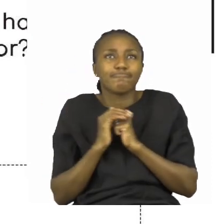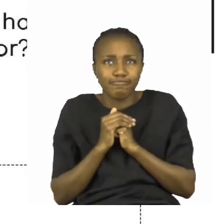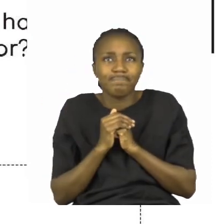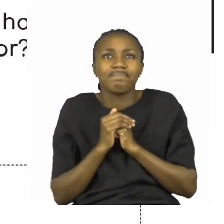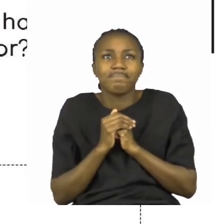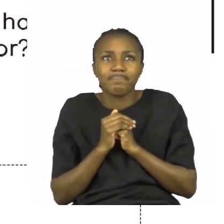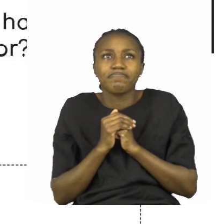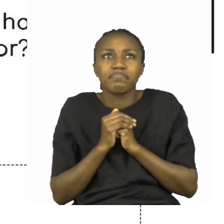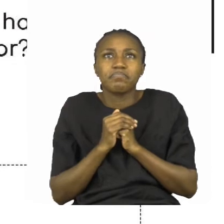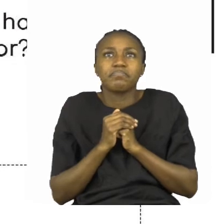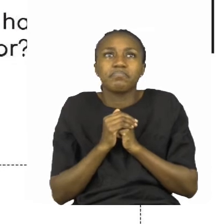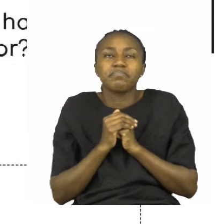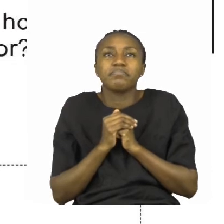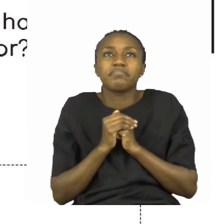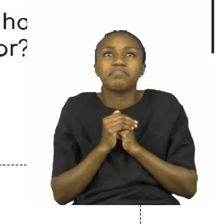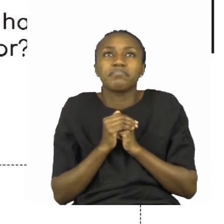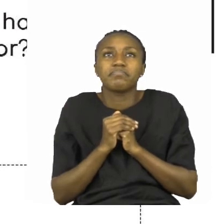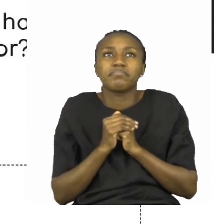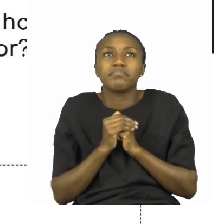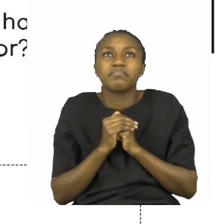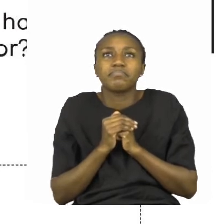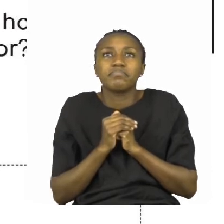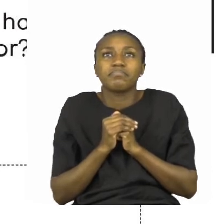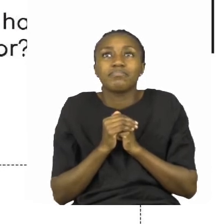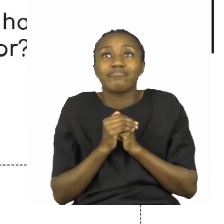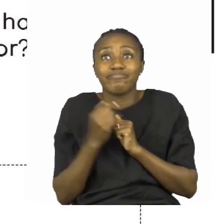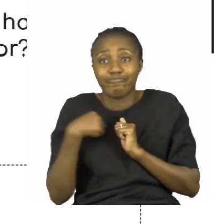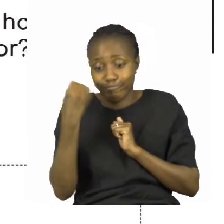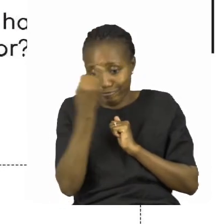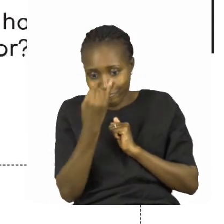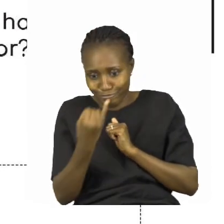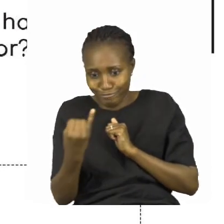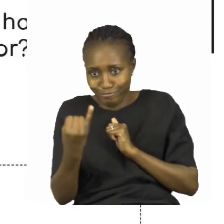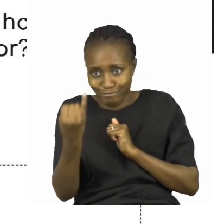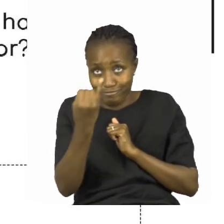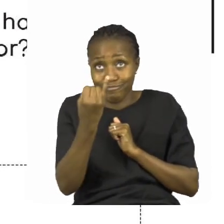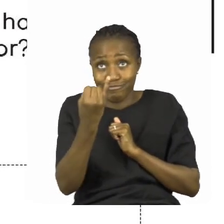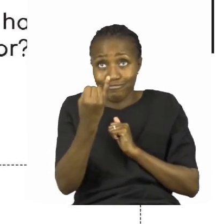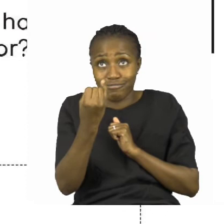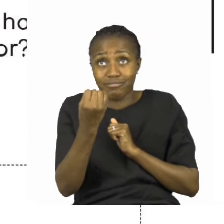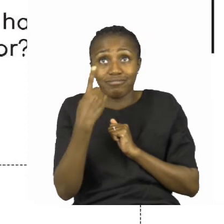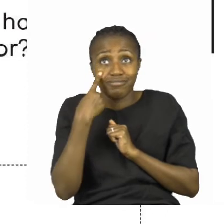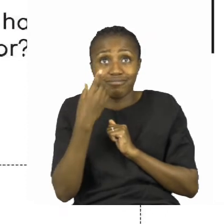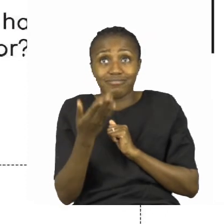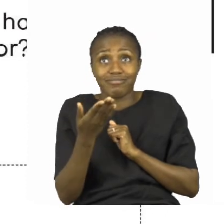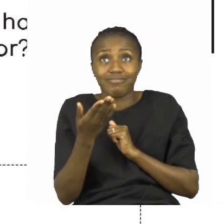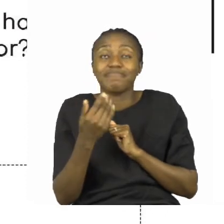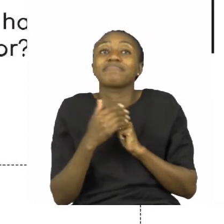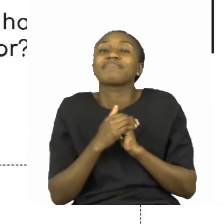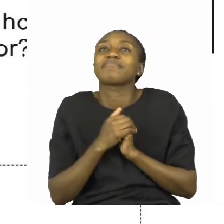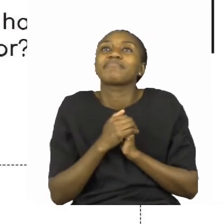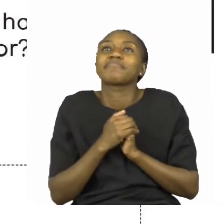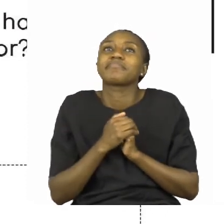information. So, I have drawn our problem solving sum on the board as well. So